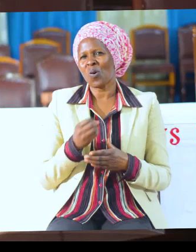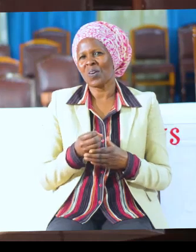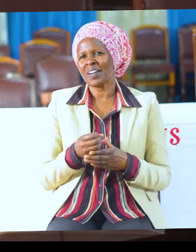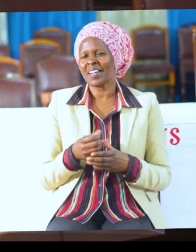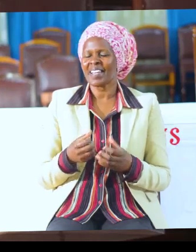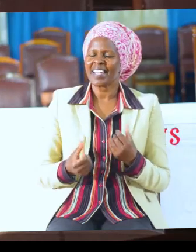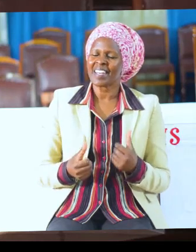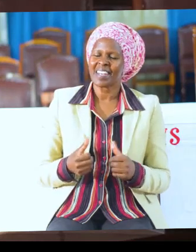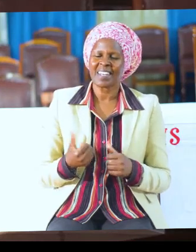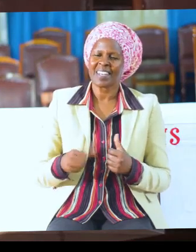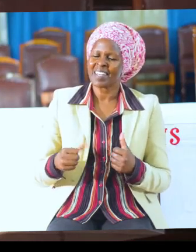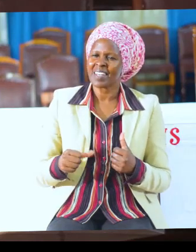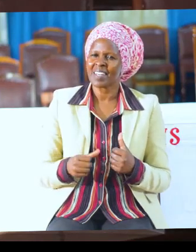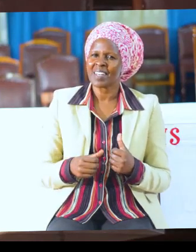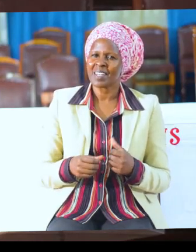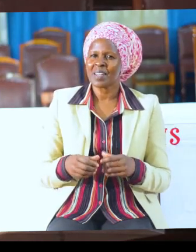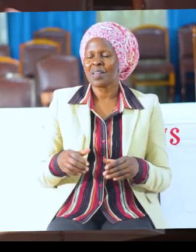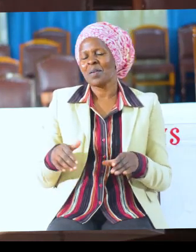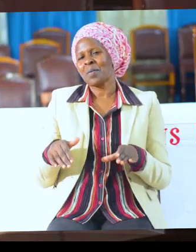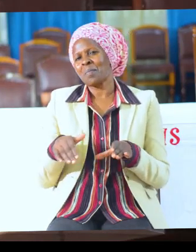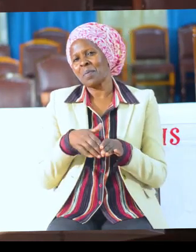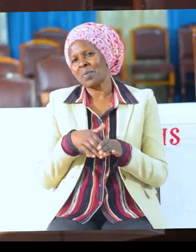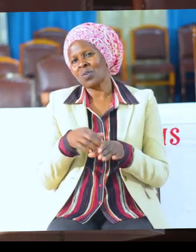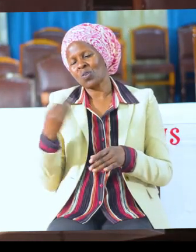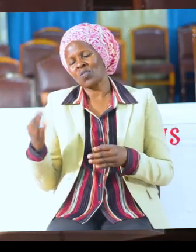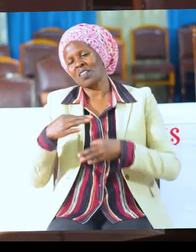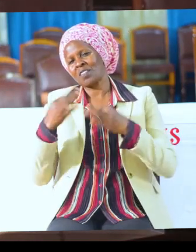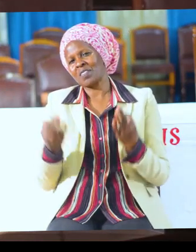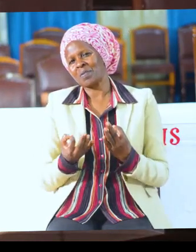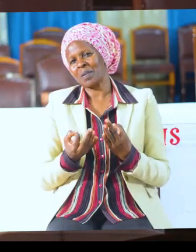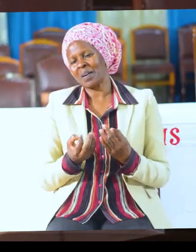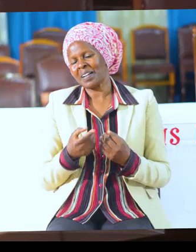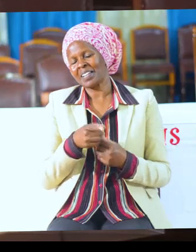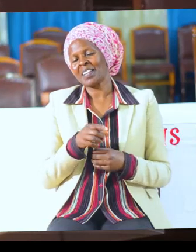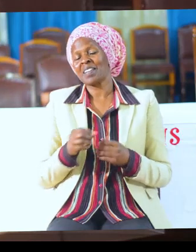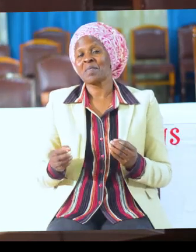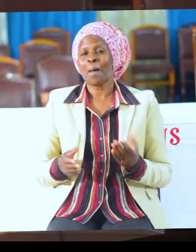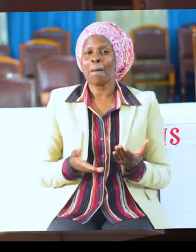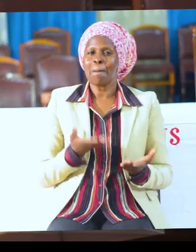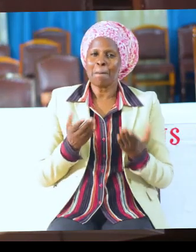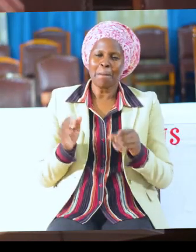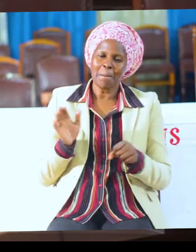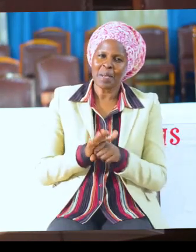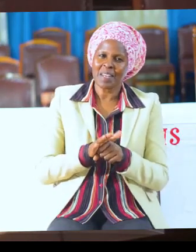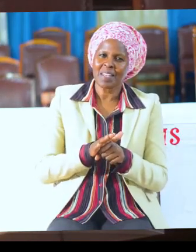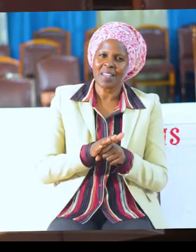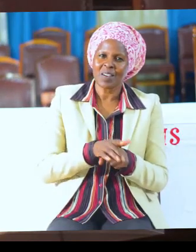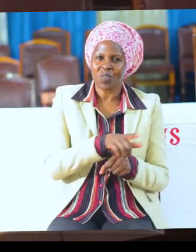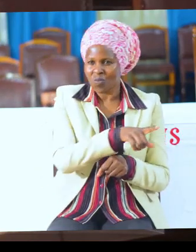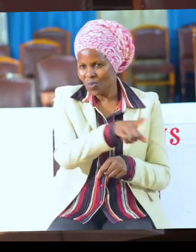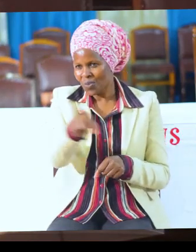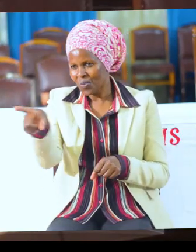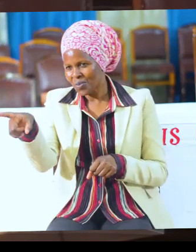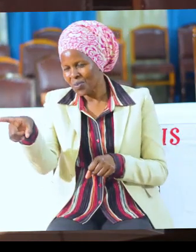any member of my family. And maybe many of you can also identify with me. You cannot remember the last